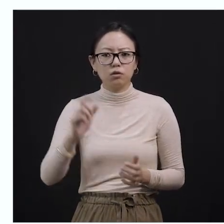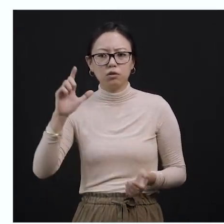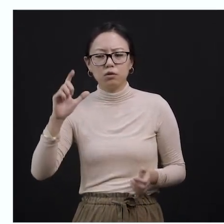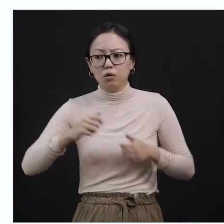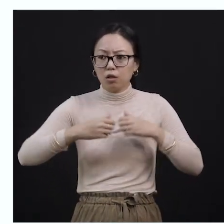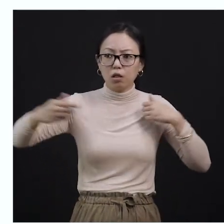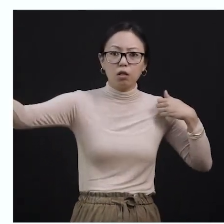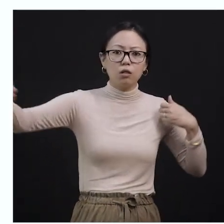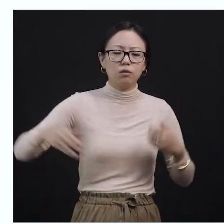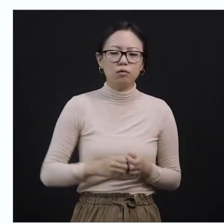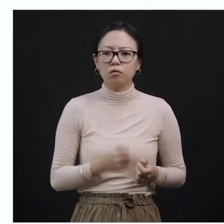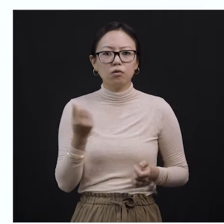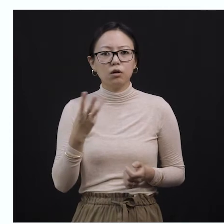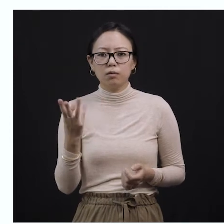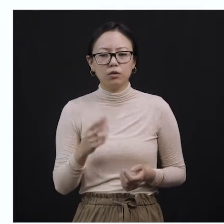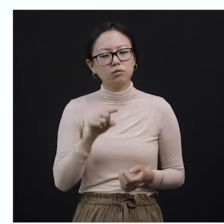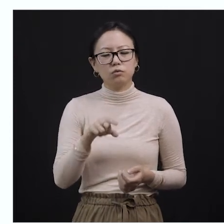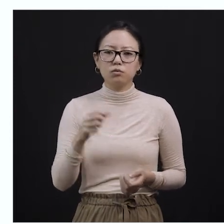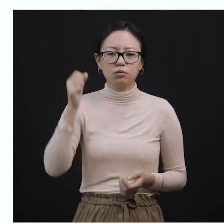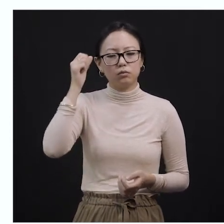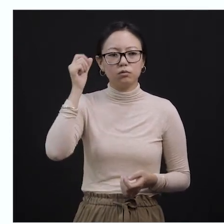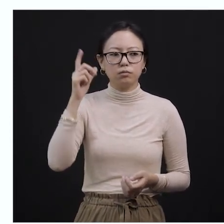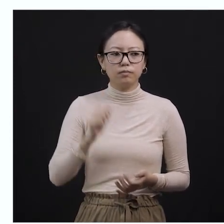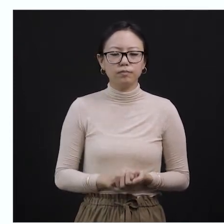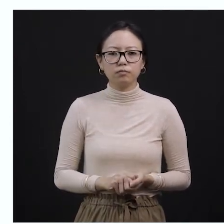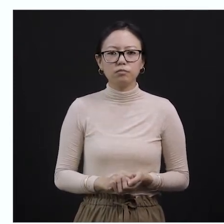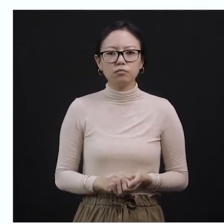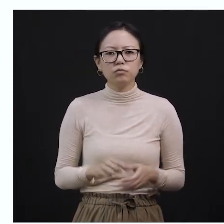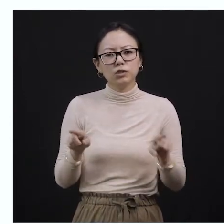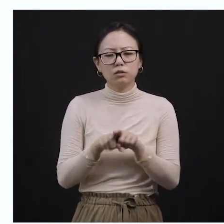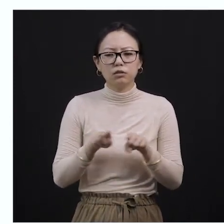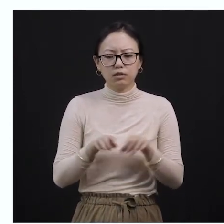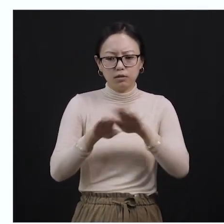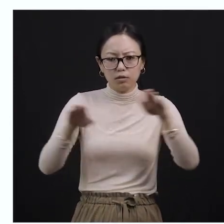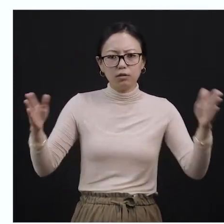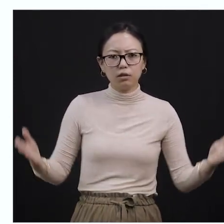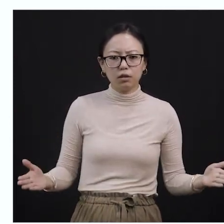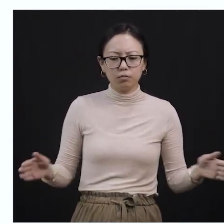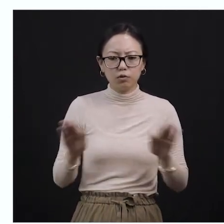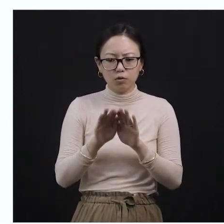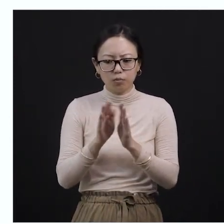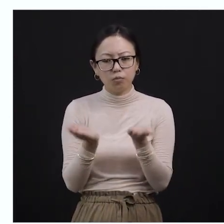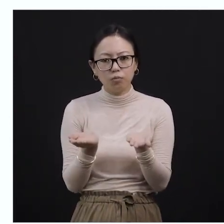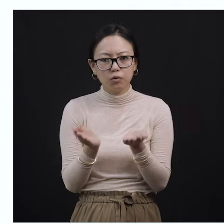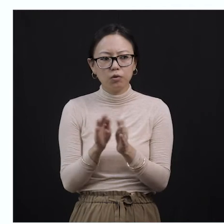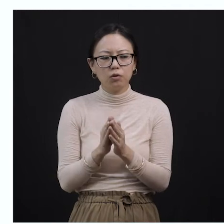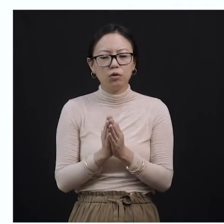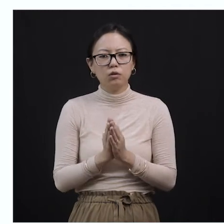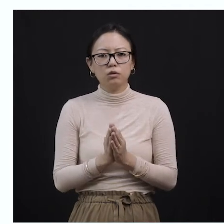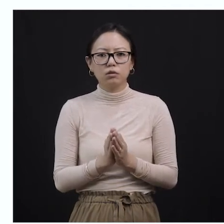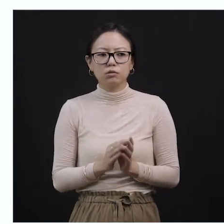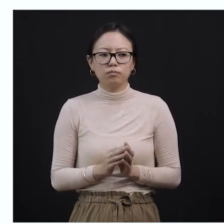its surface in this manner, right? A book, and we can find its length in this manner, measure this